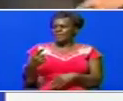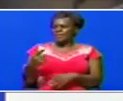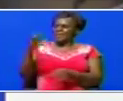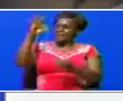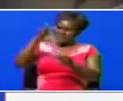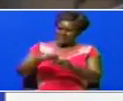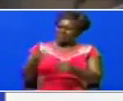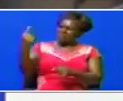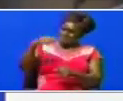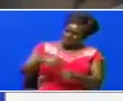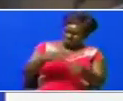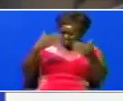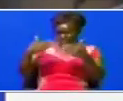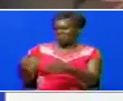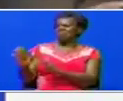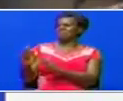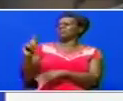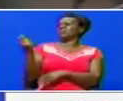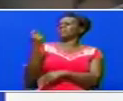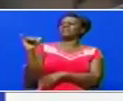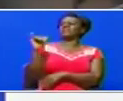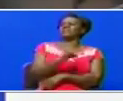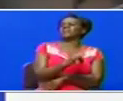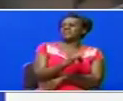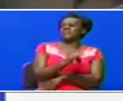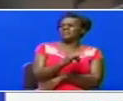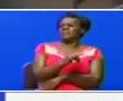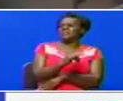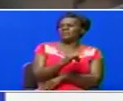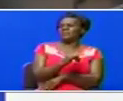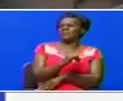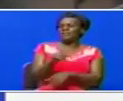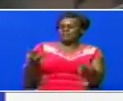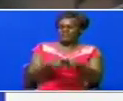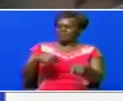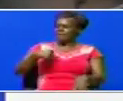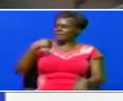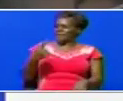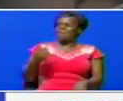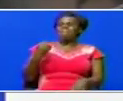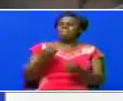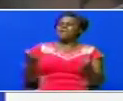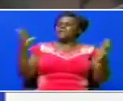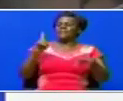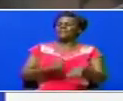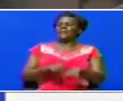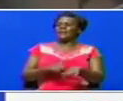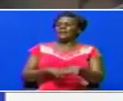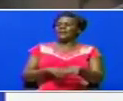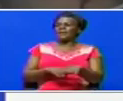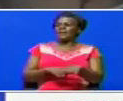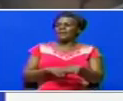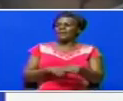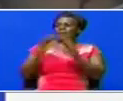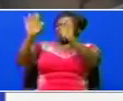elections come and go. Kenya is here to stay. And as I have said severally in all our